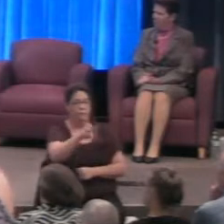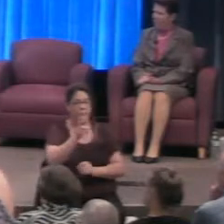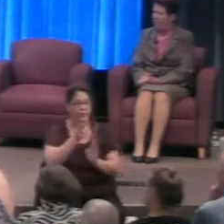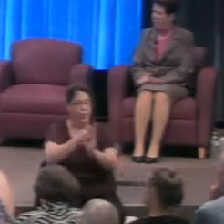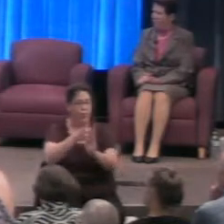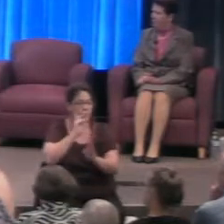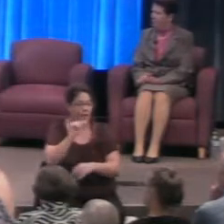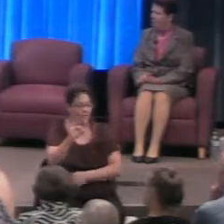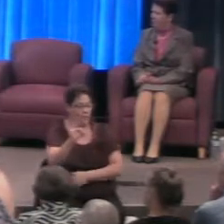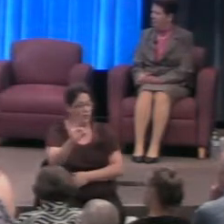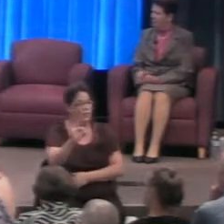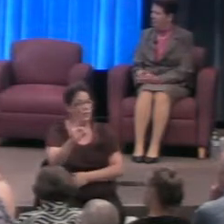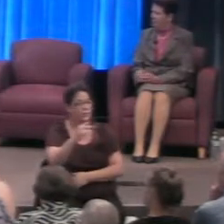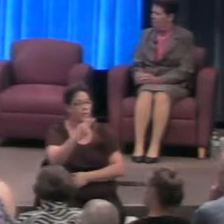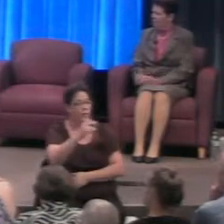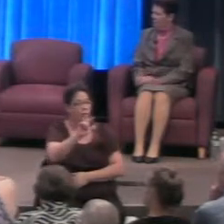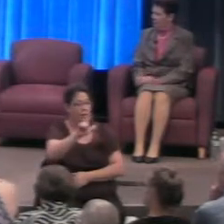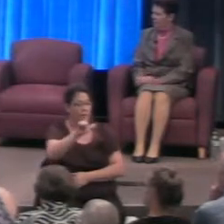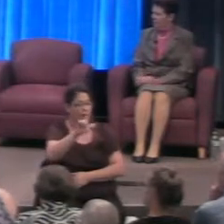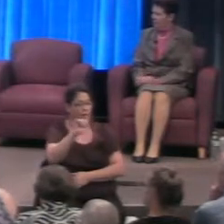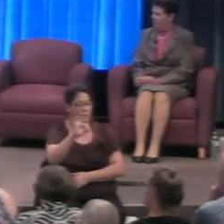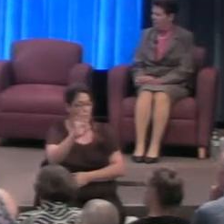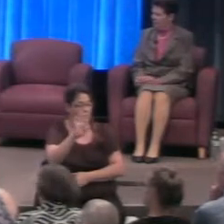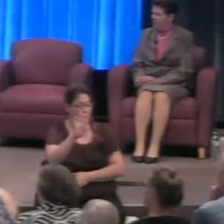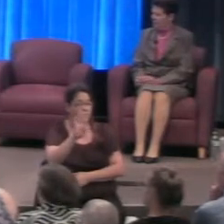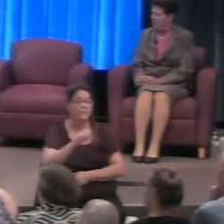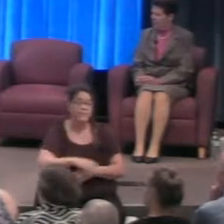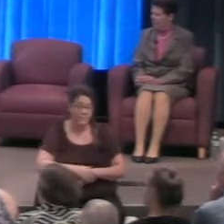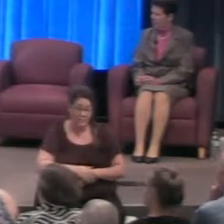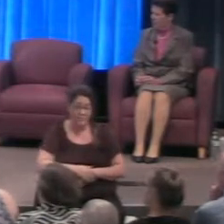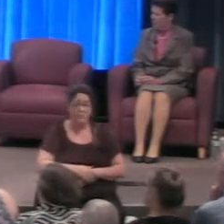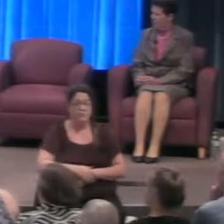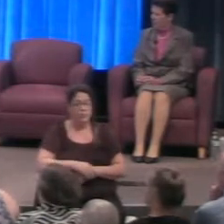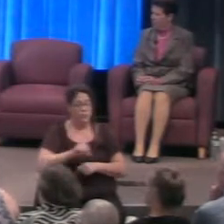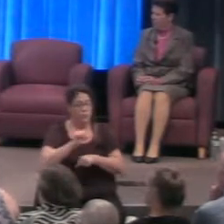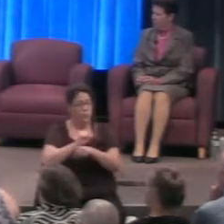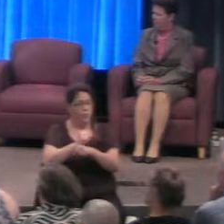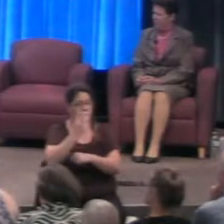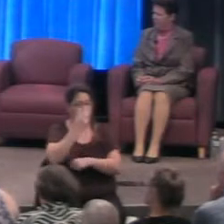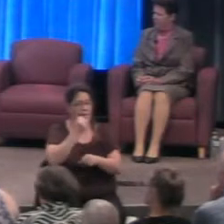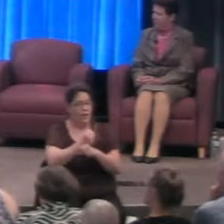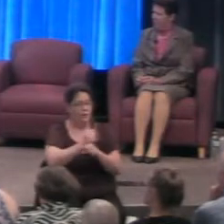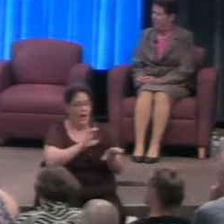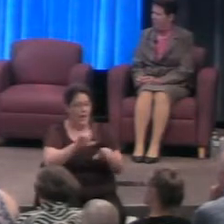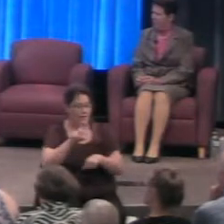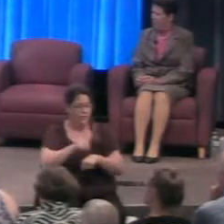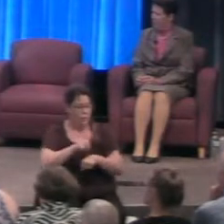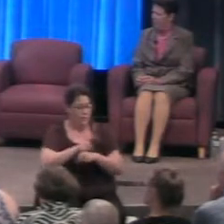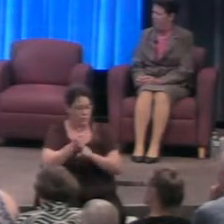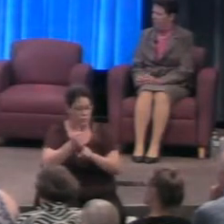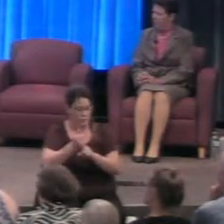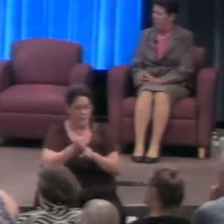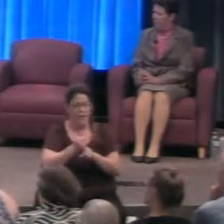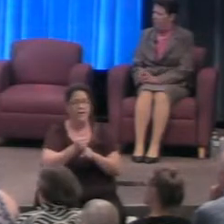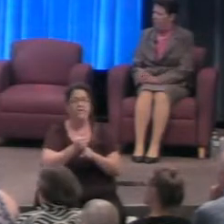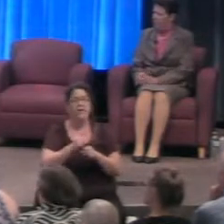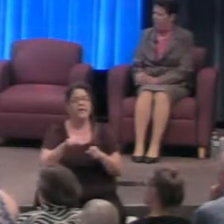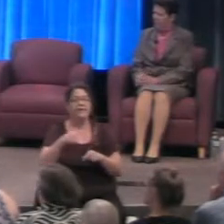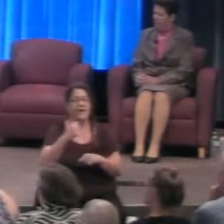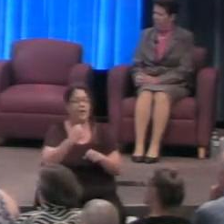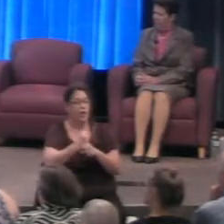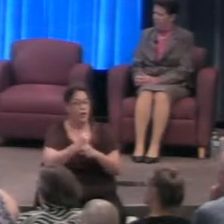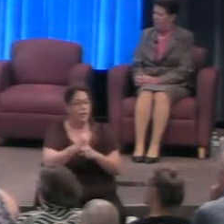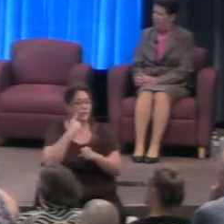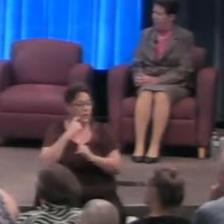Force was at Hill Air Force Base, where she served 4 years active duty and 10 additional years as a